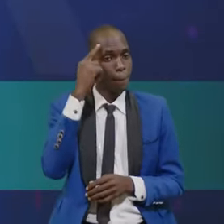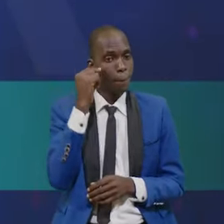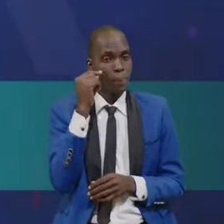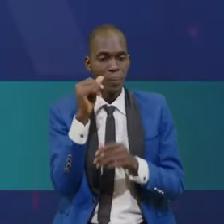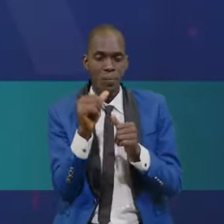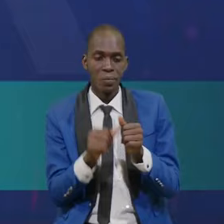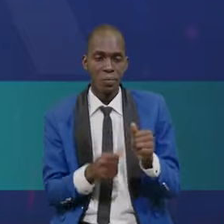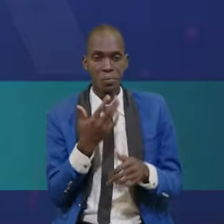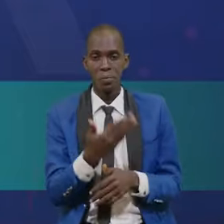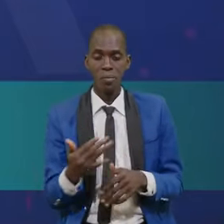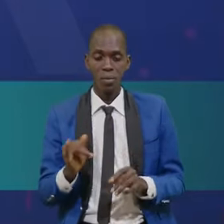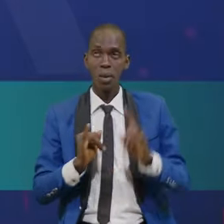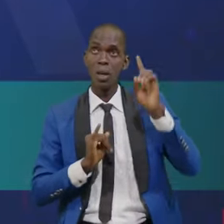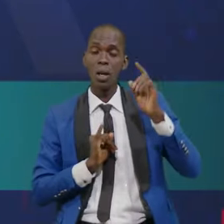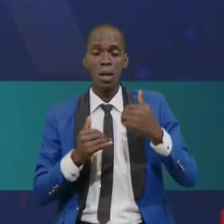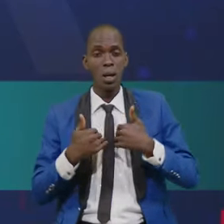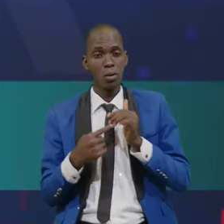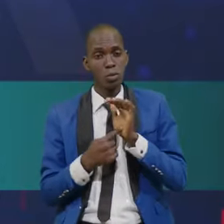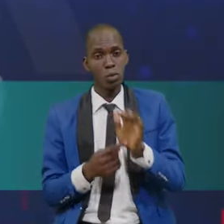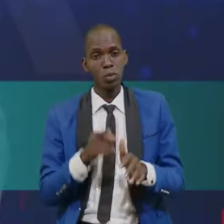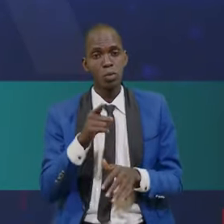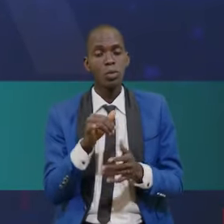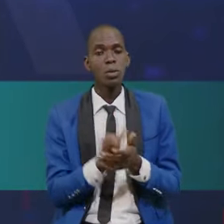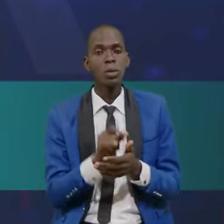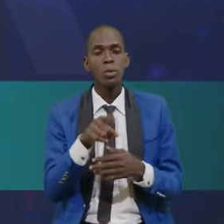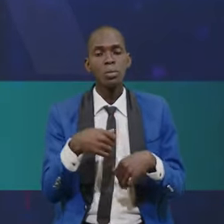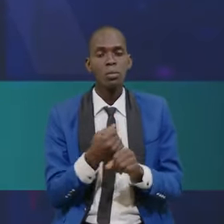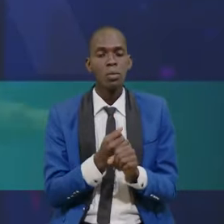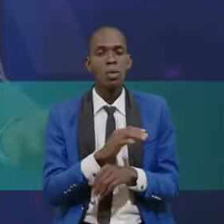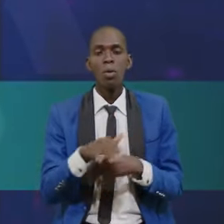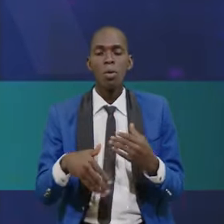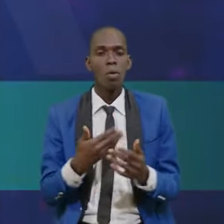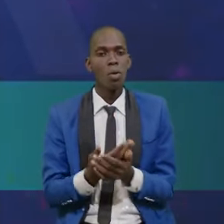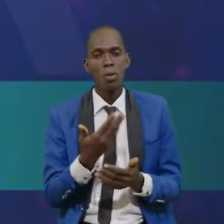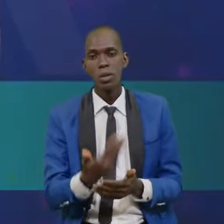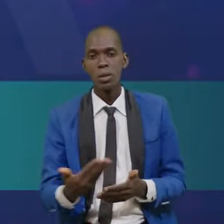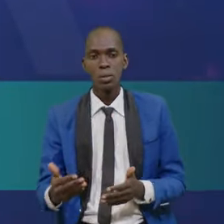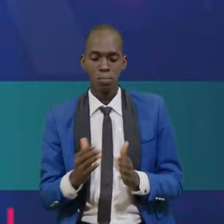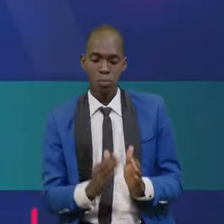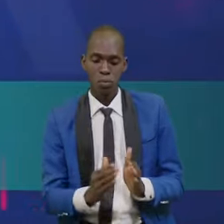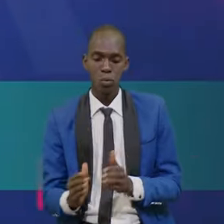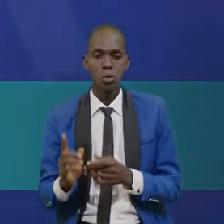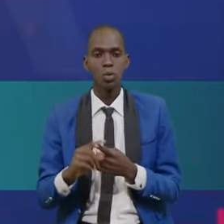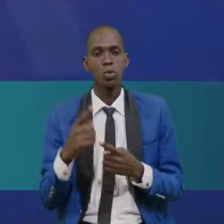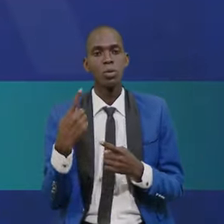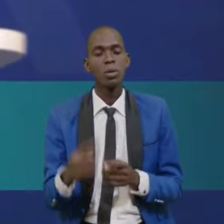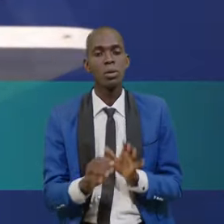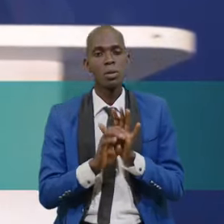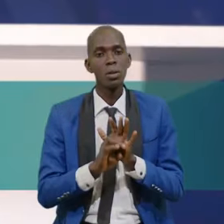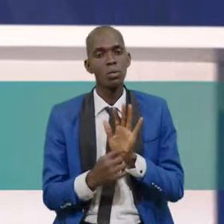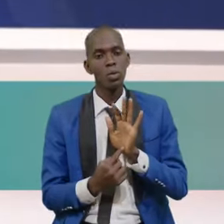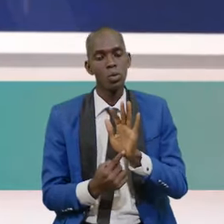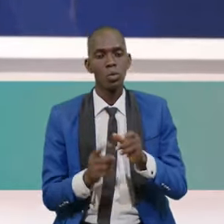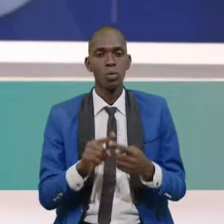everything I've shown you, that you make all things according to the pattern showed to thee on the